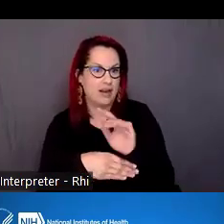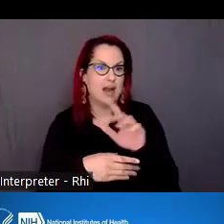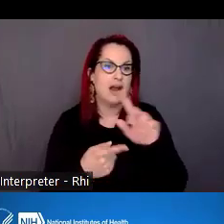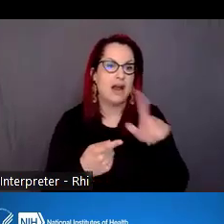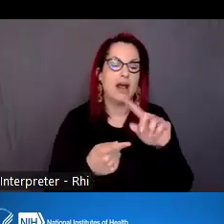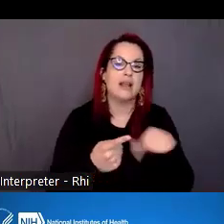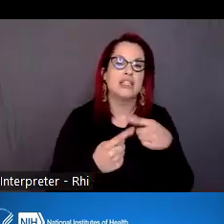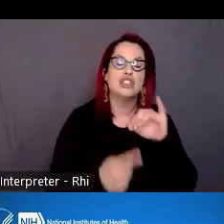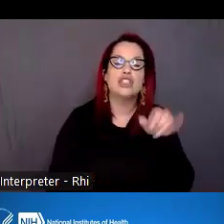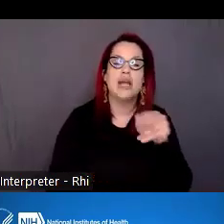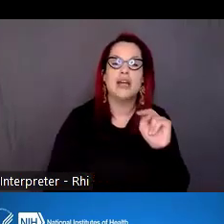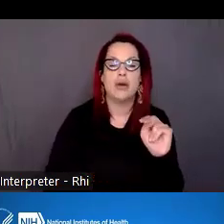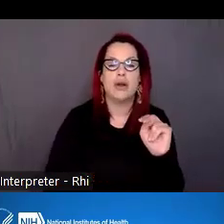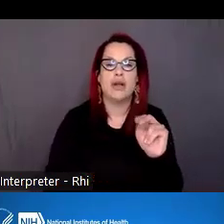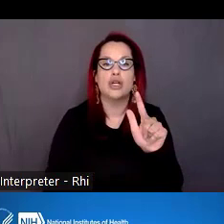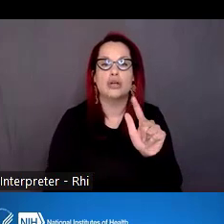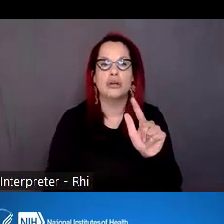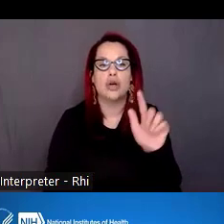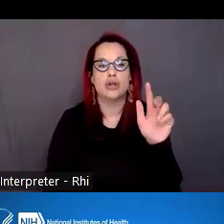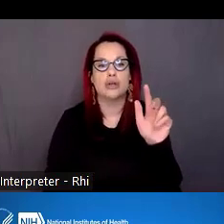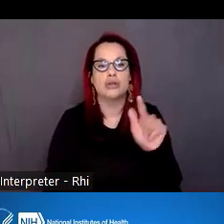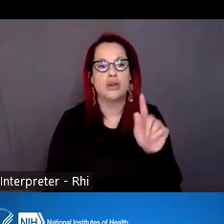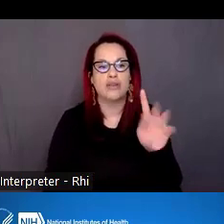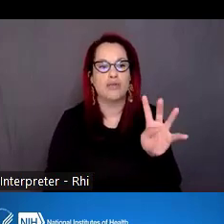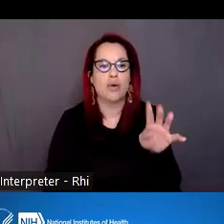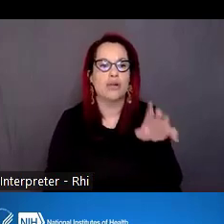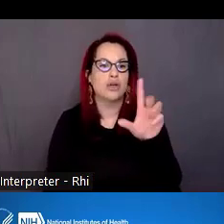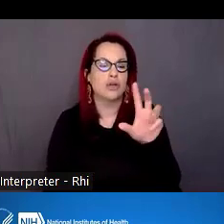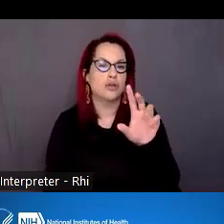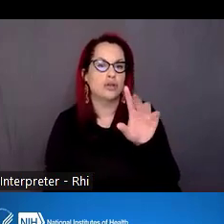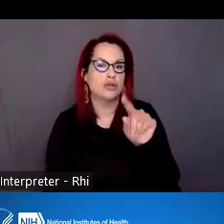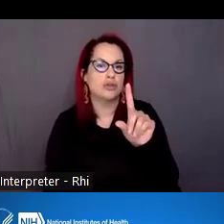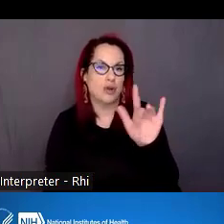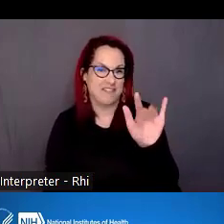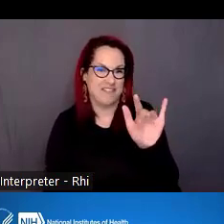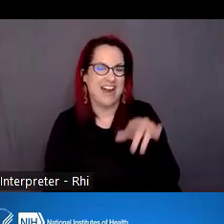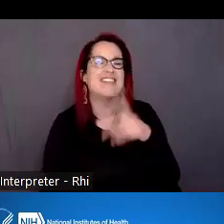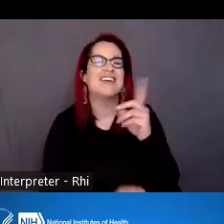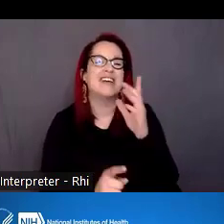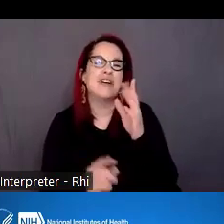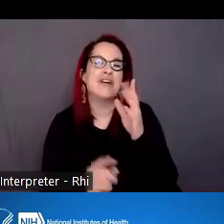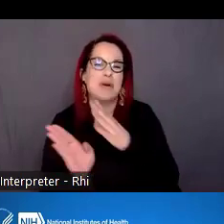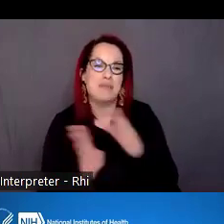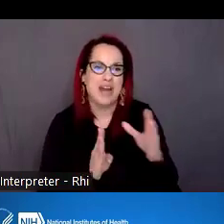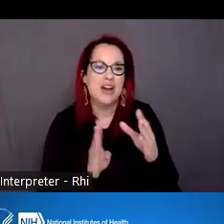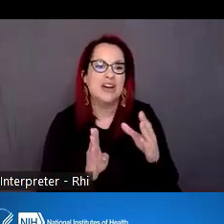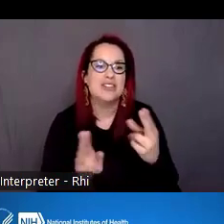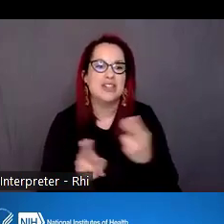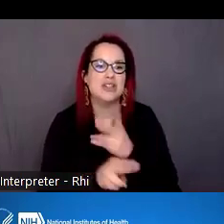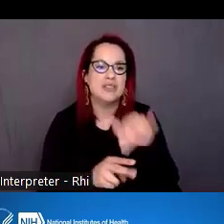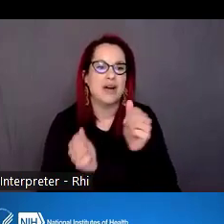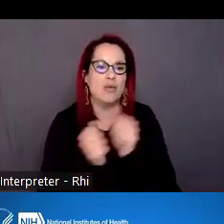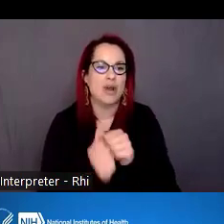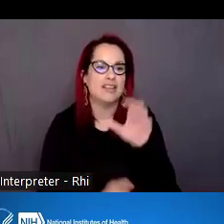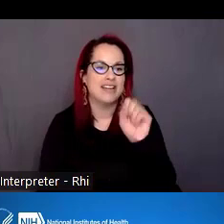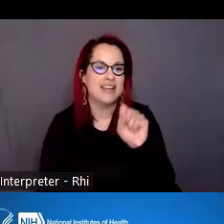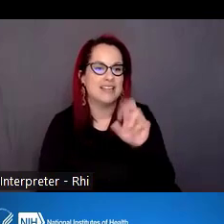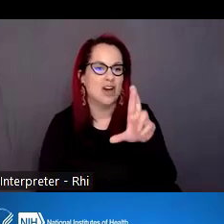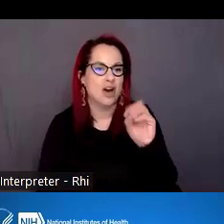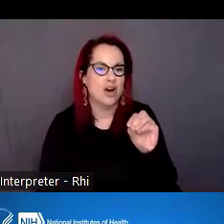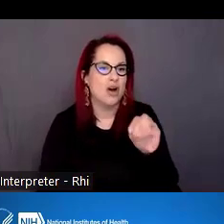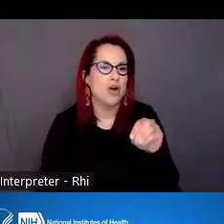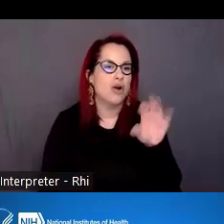24th, 25, prepare to reissue that with SRF NOFO. Anything that has due dates that go